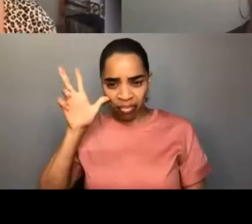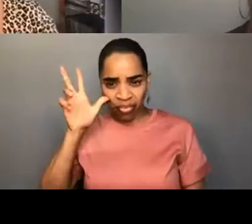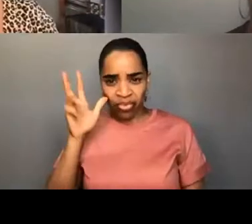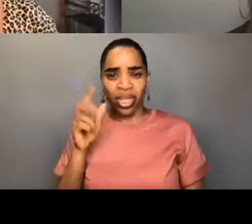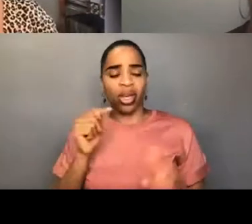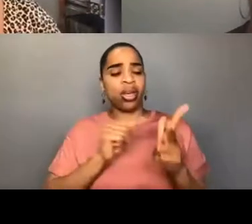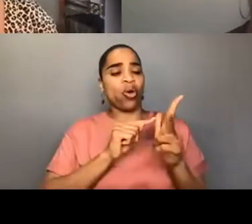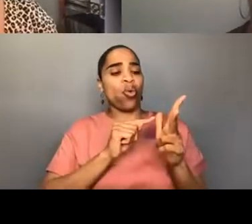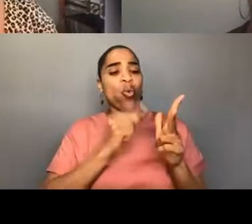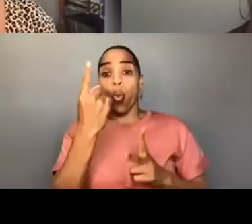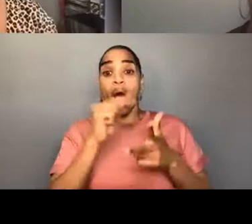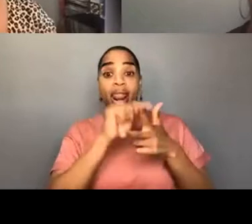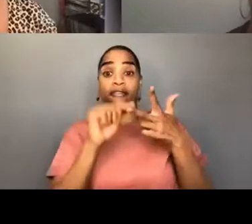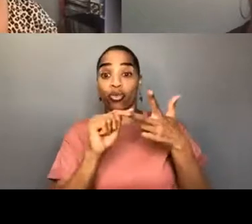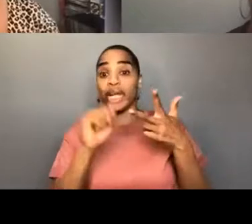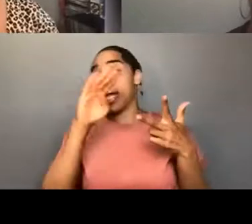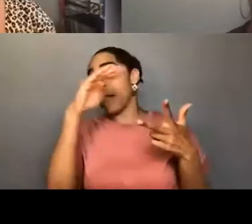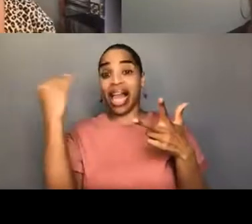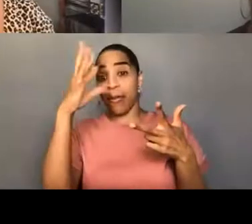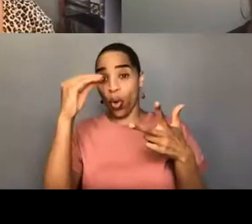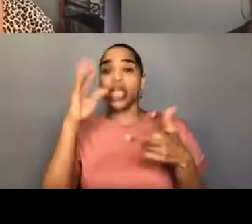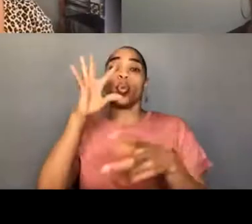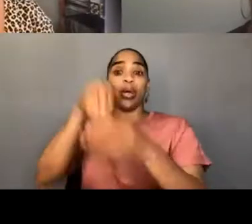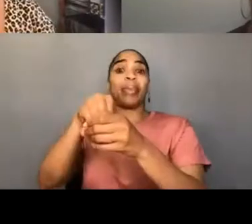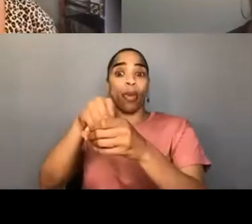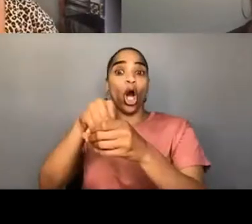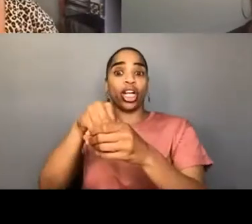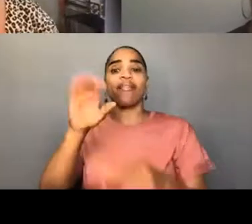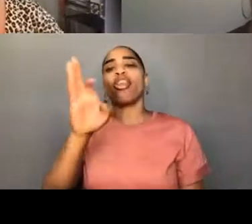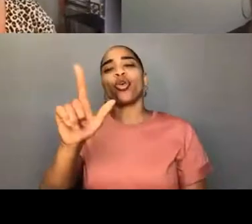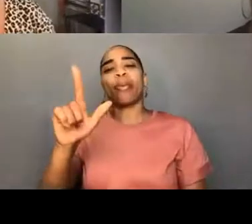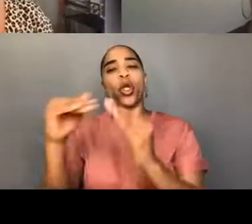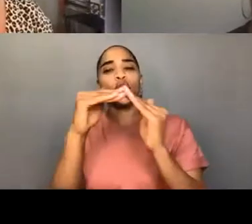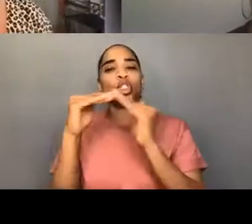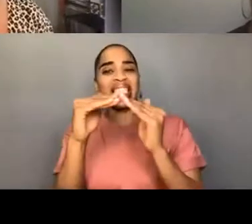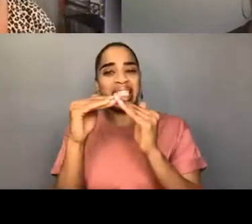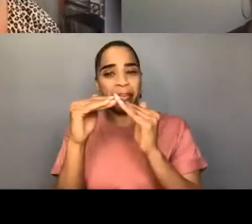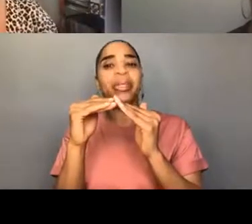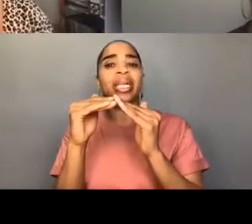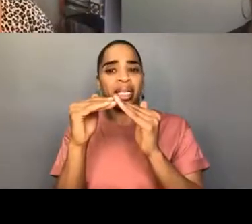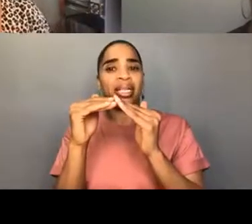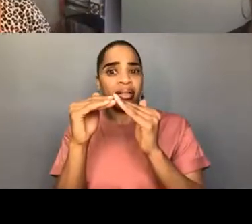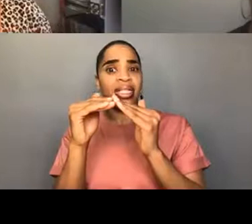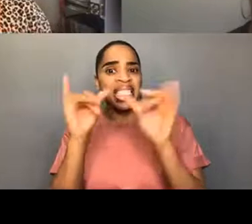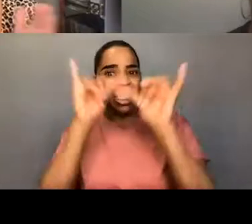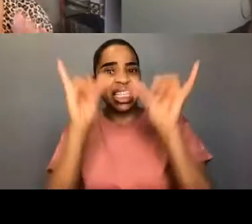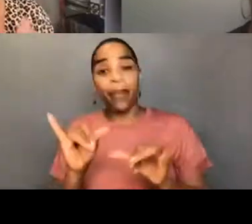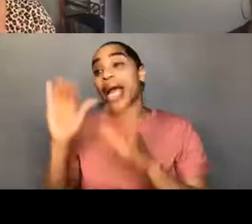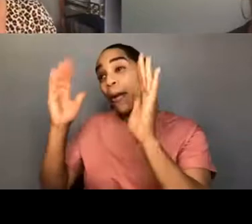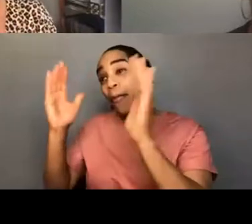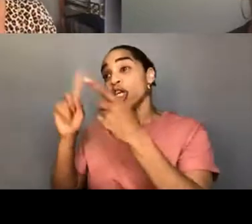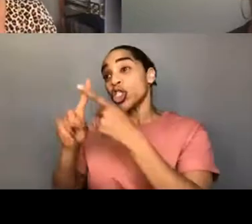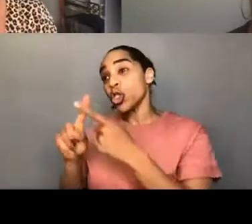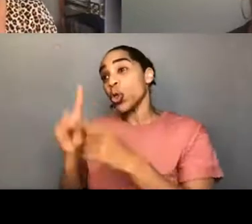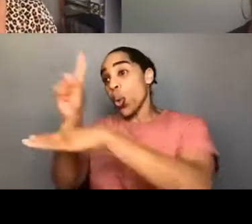boys will be involved in the criminal justice system at some point in their lives compared to one of 17 white boys. So it's